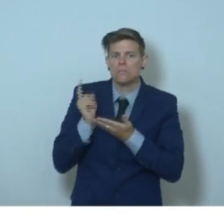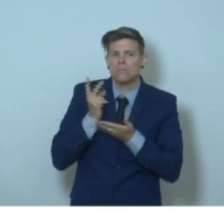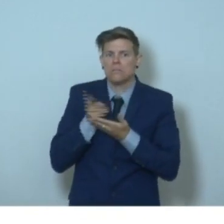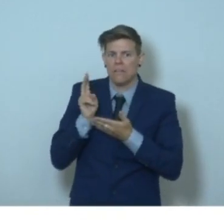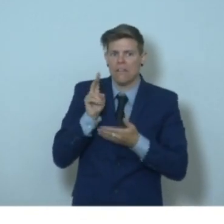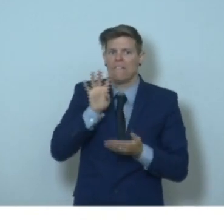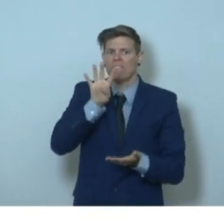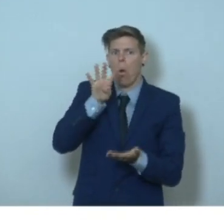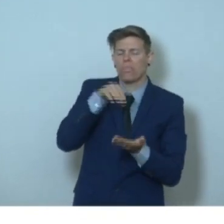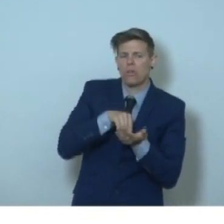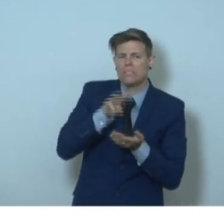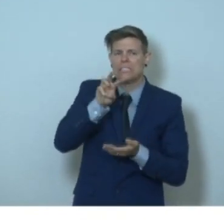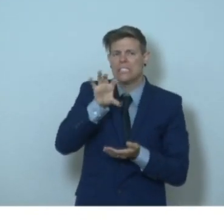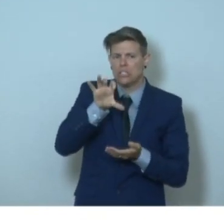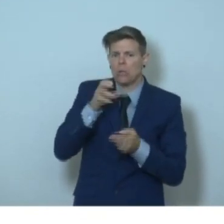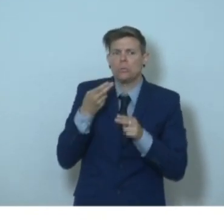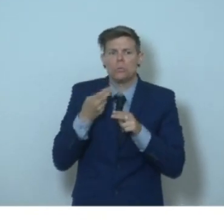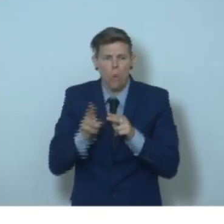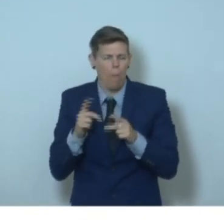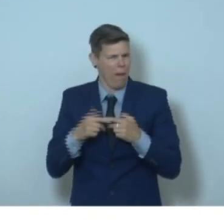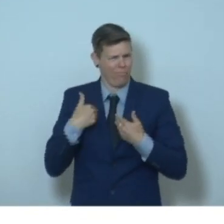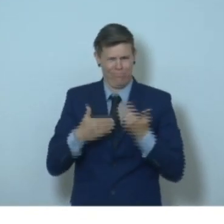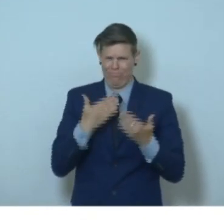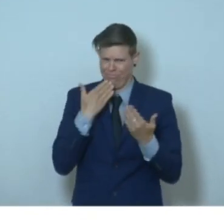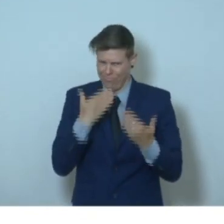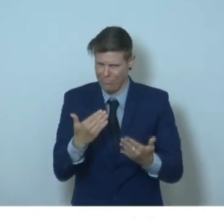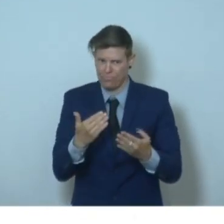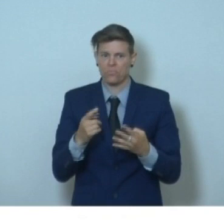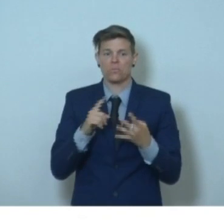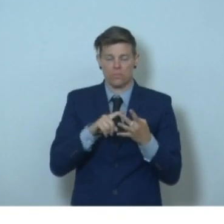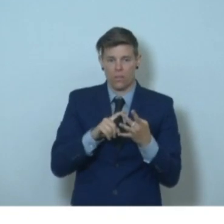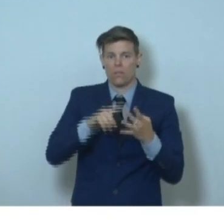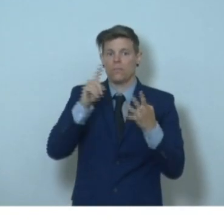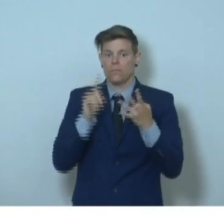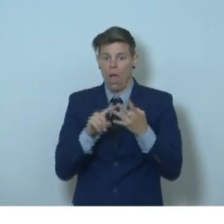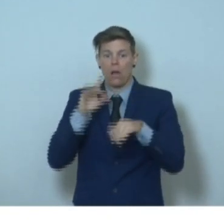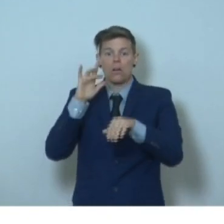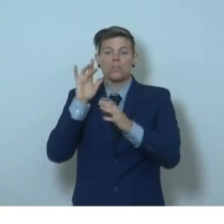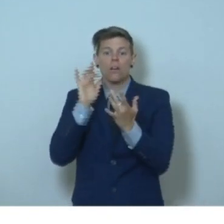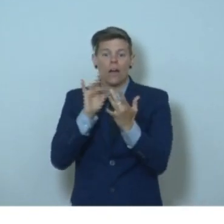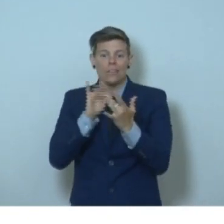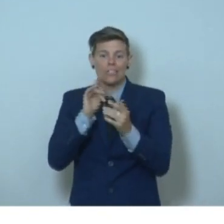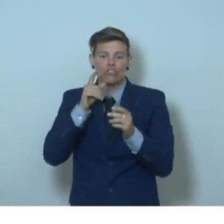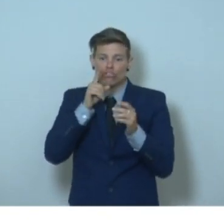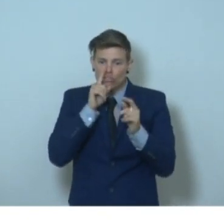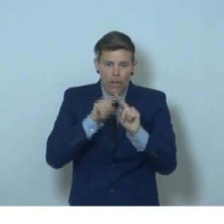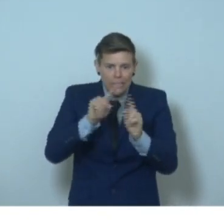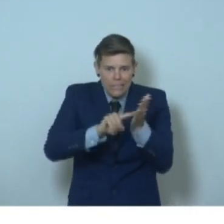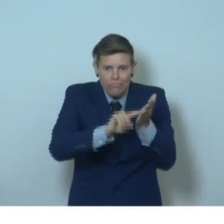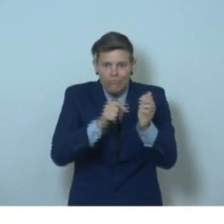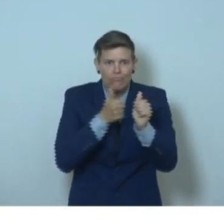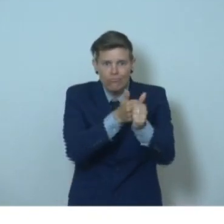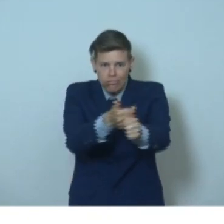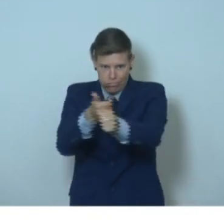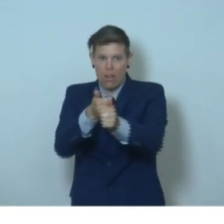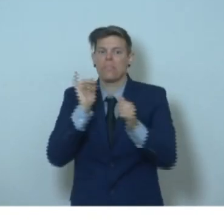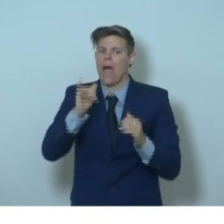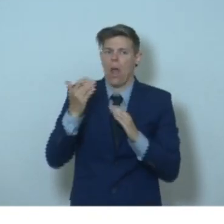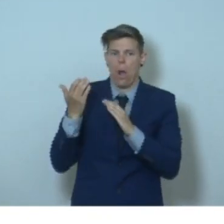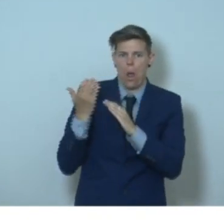pace. Contact tracing and isolation capacity, I've talked about a couple weeks. We are now getting automated data, which is